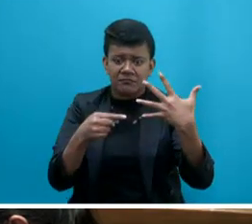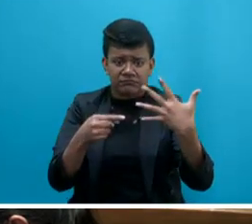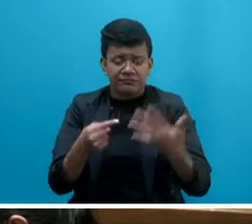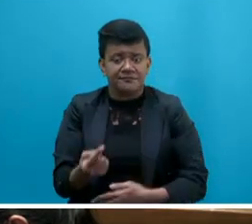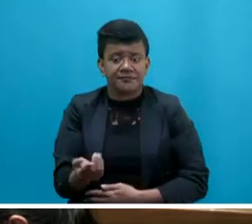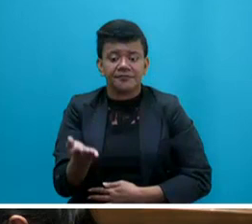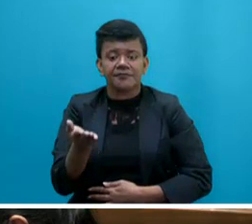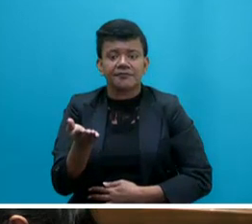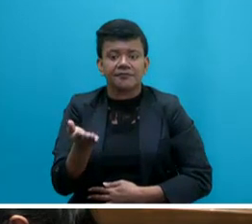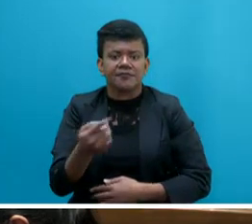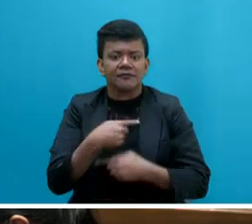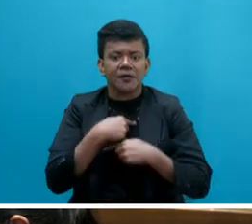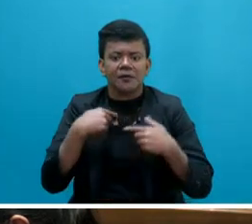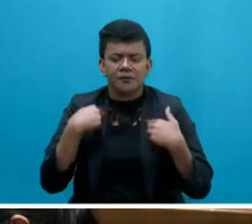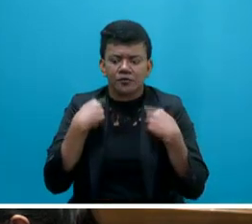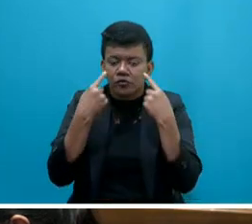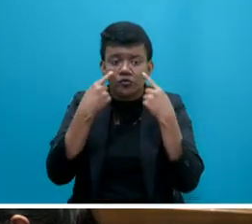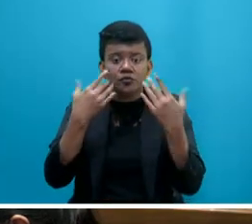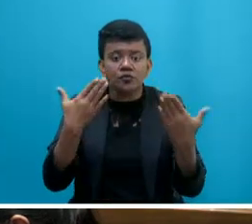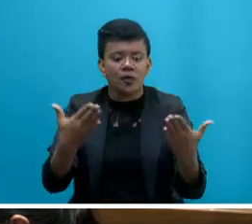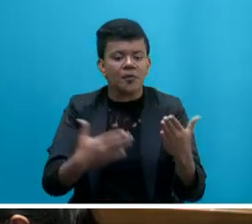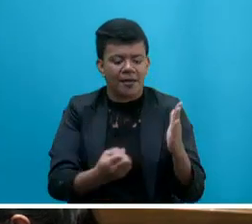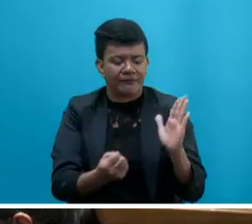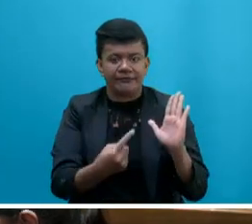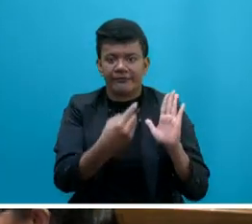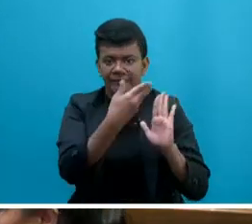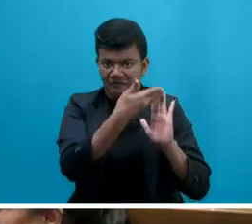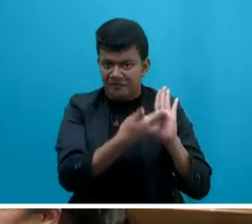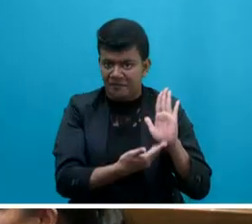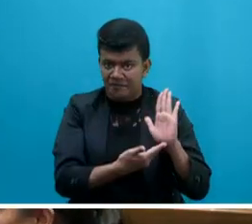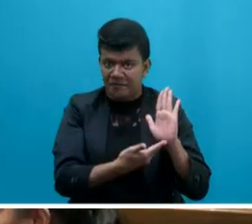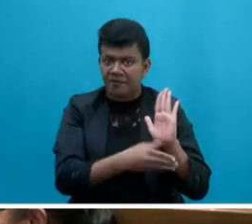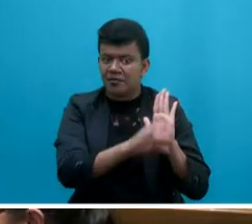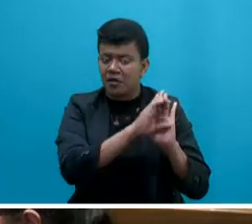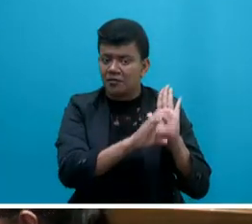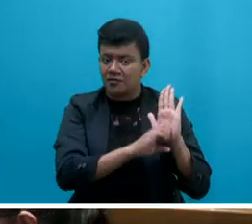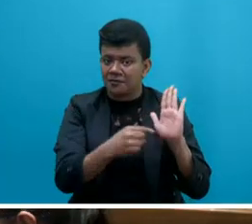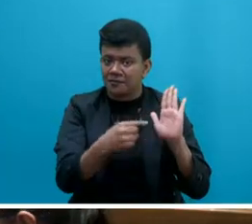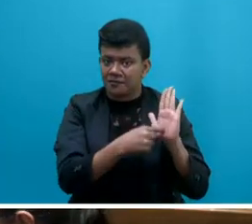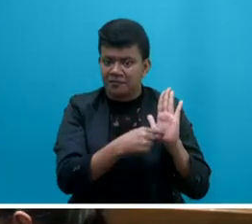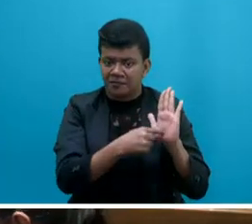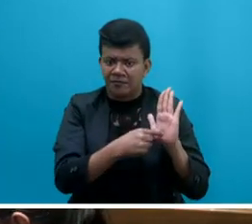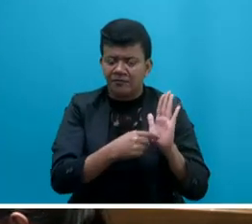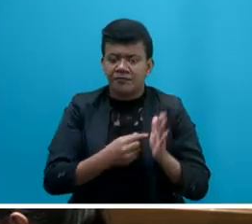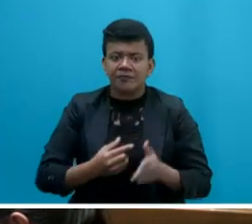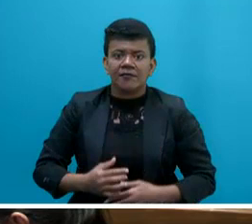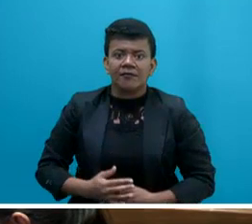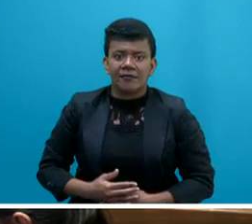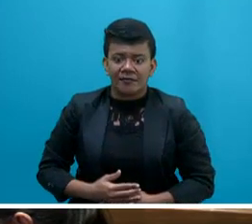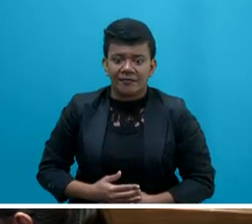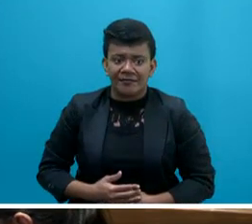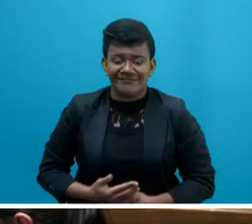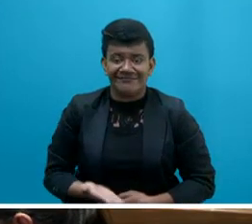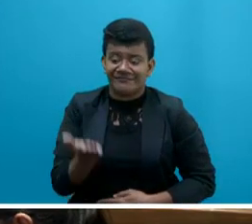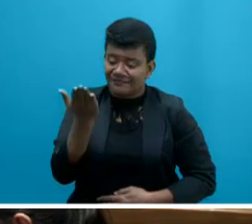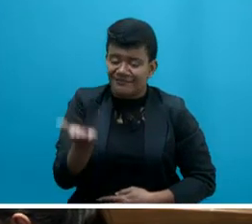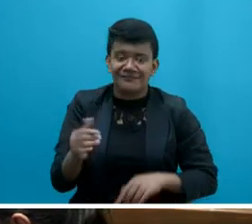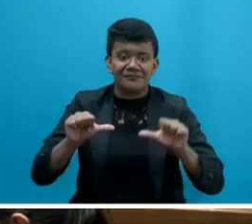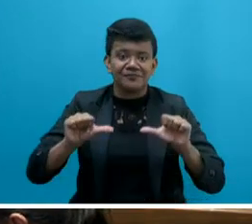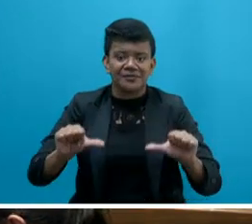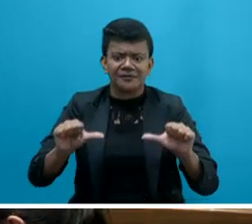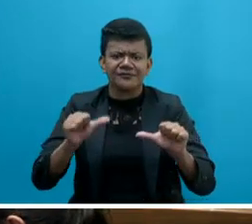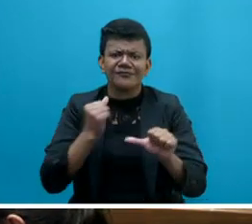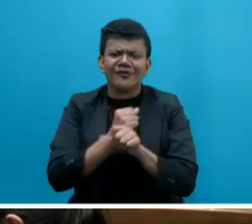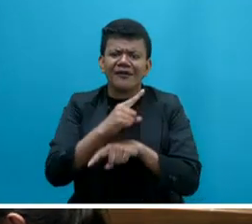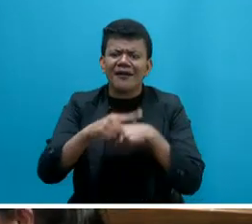our Constitution. Mr. Speaker, sir, His Excellency rightly pointed out the importance